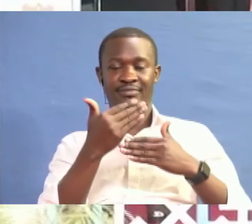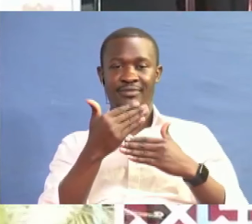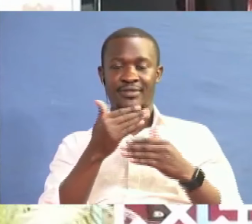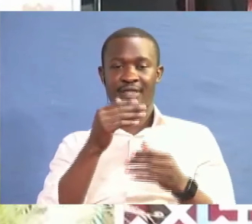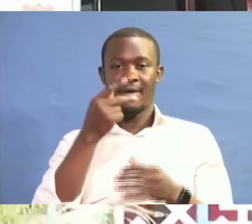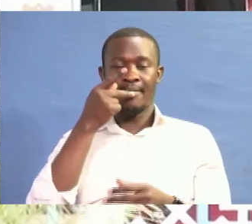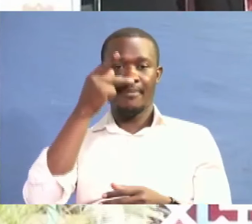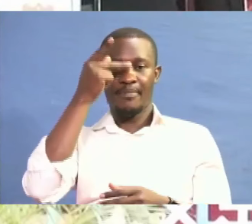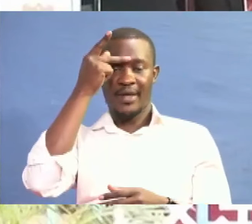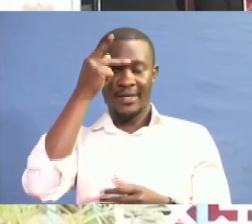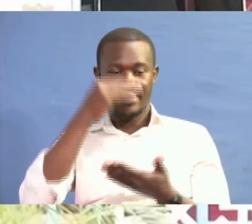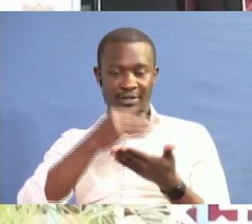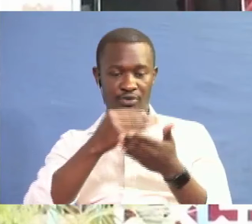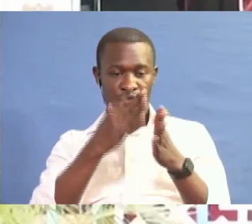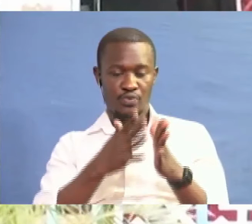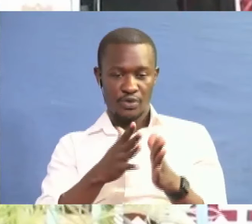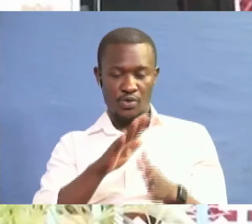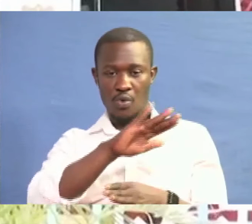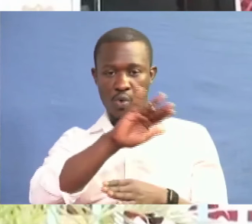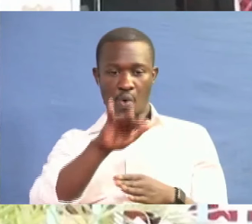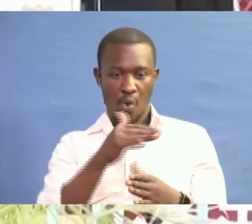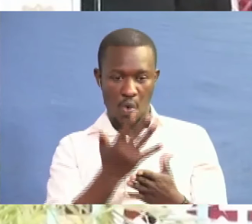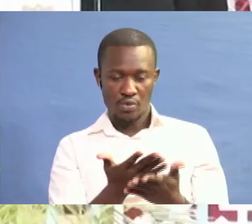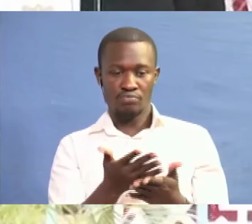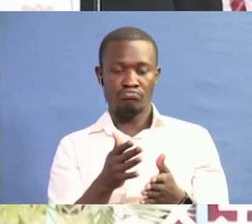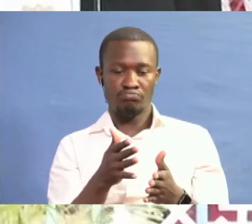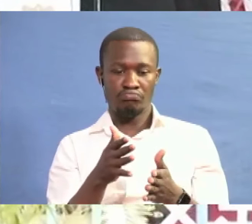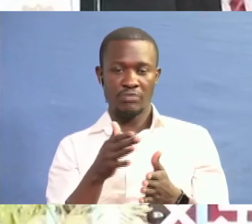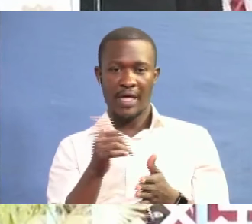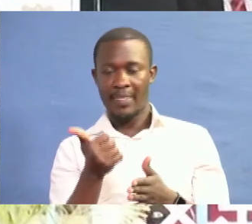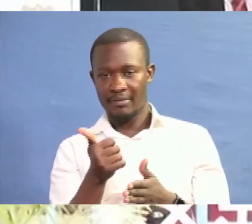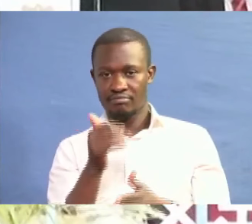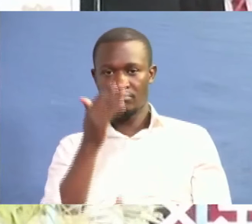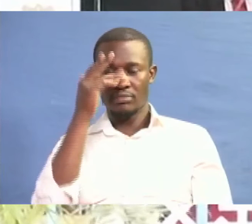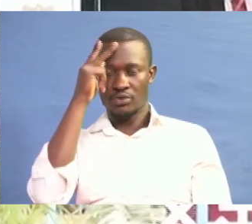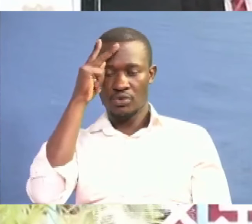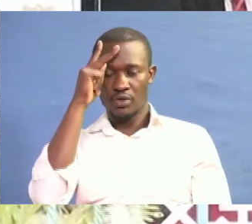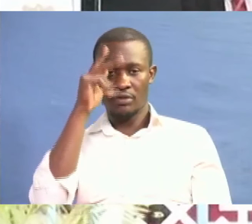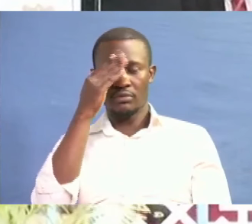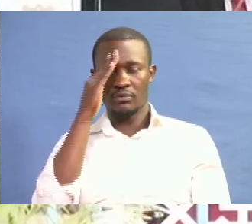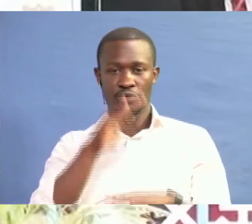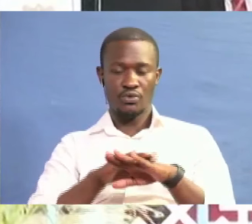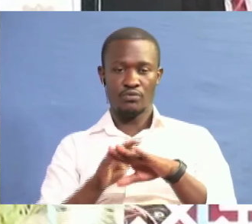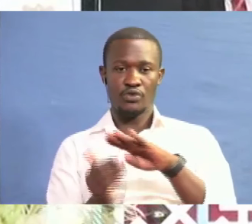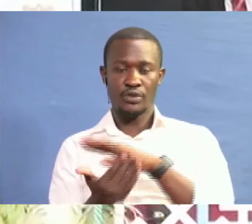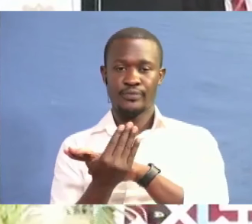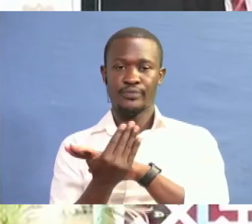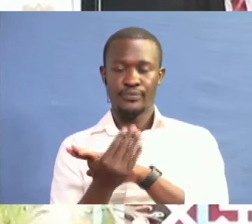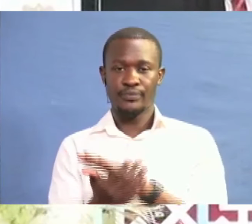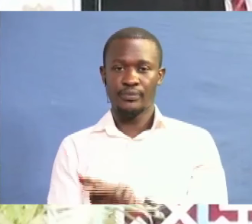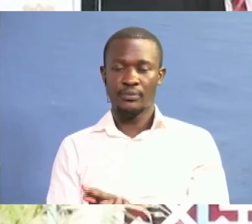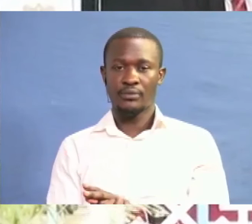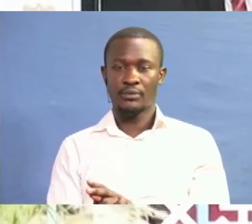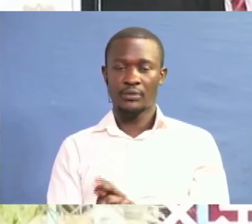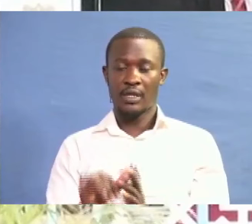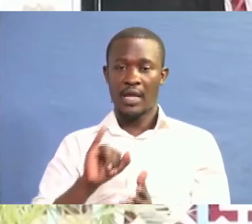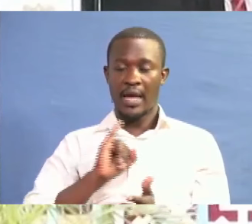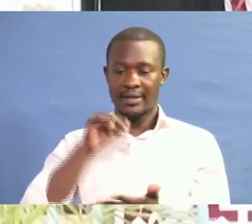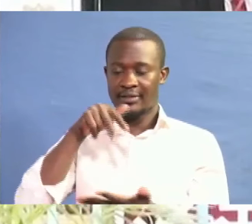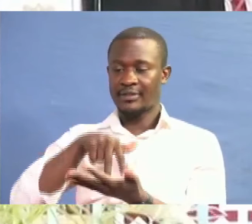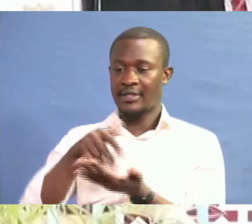parents, students, all protocols observed. Good morning. I stand